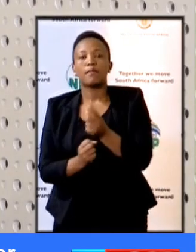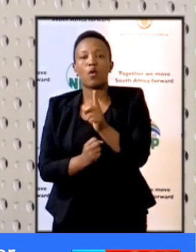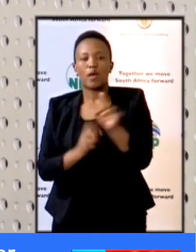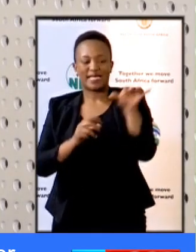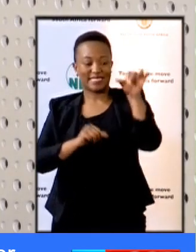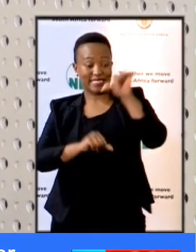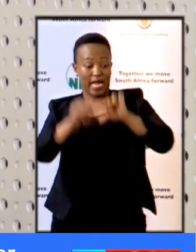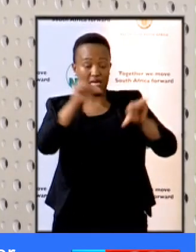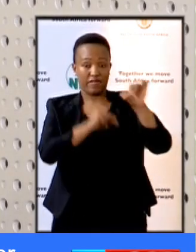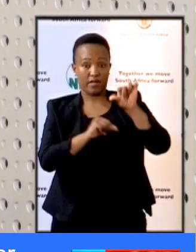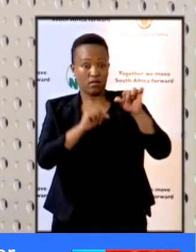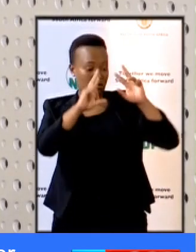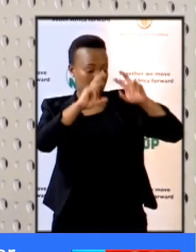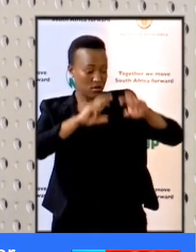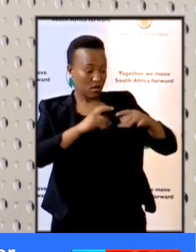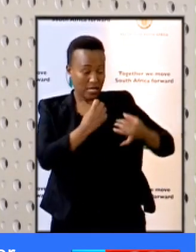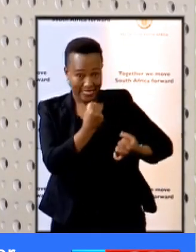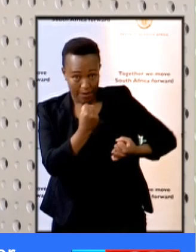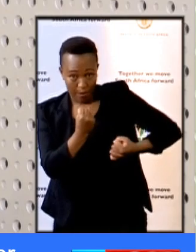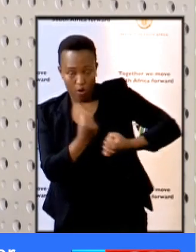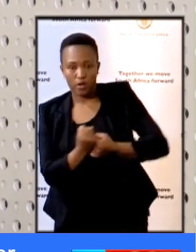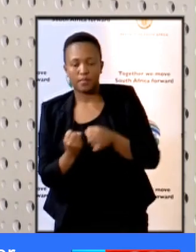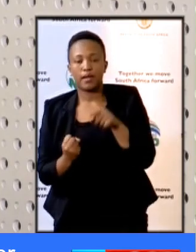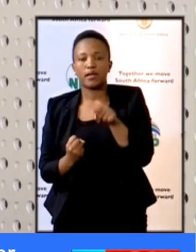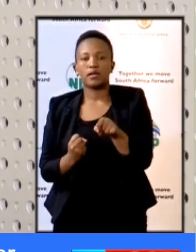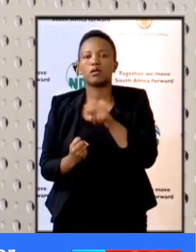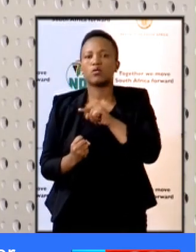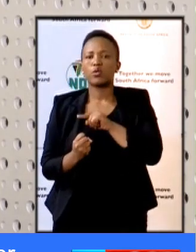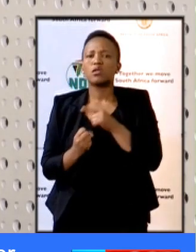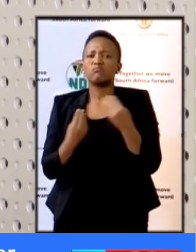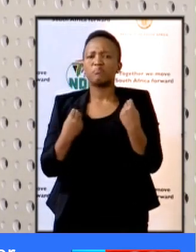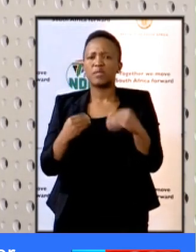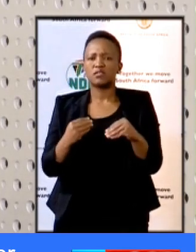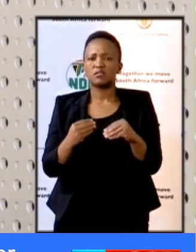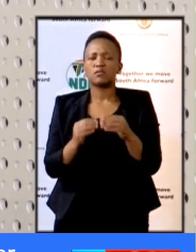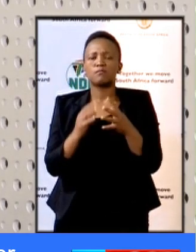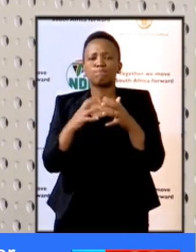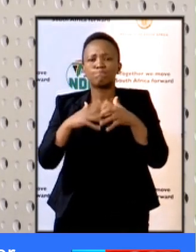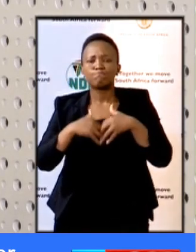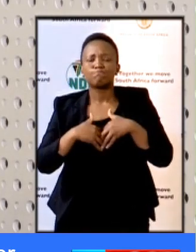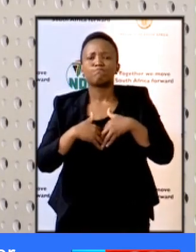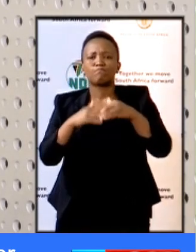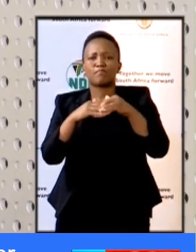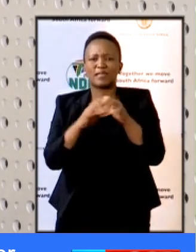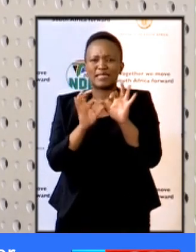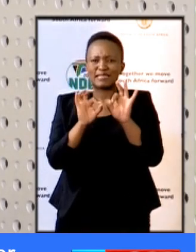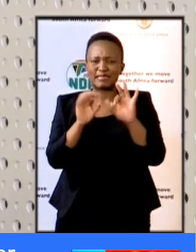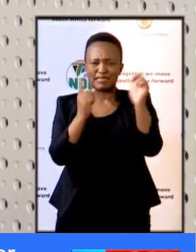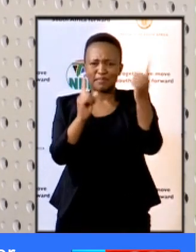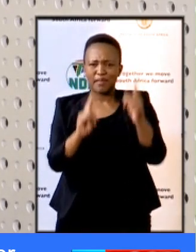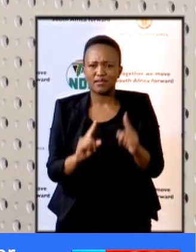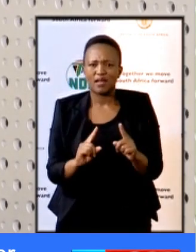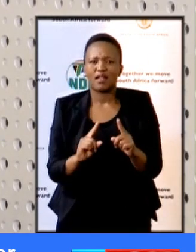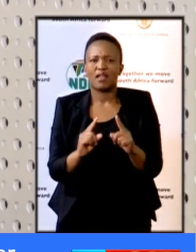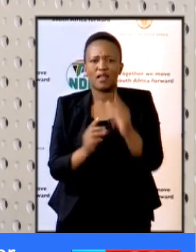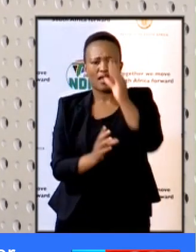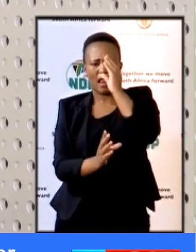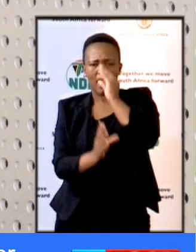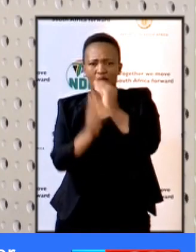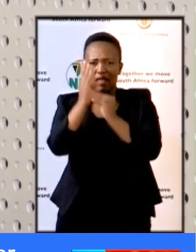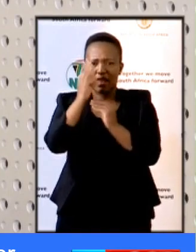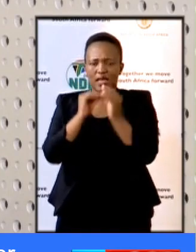Scientific Research, is working on developing a geospatial model to map the levels and quality